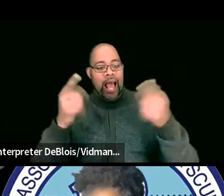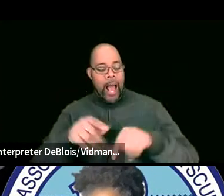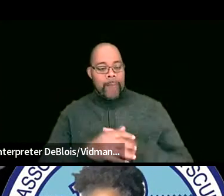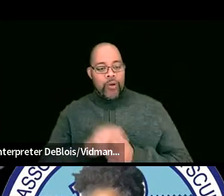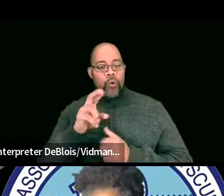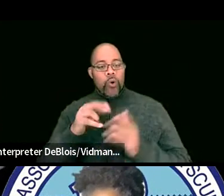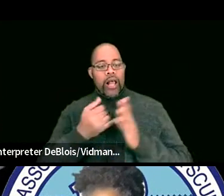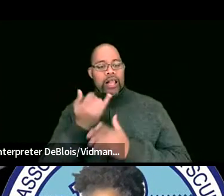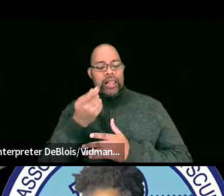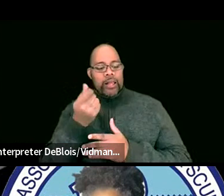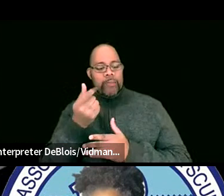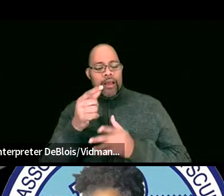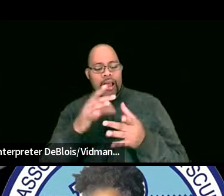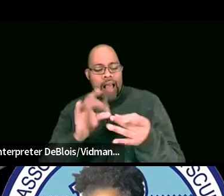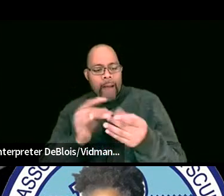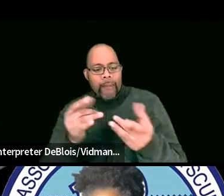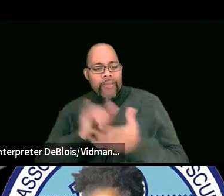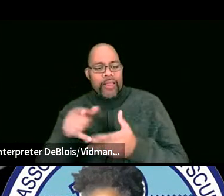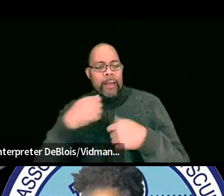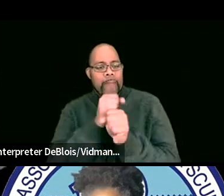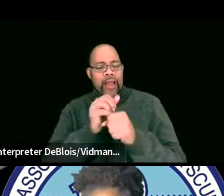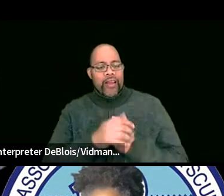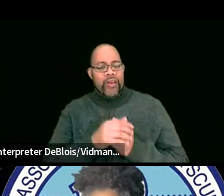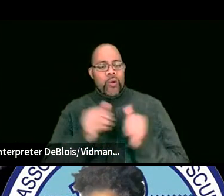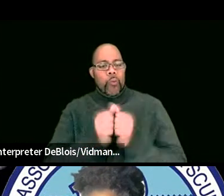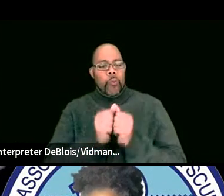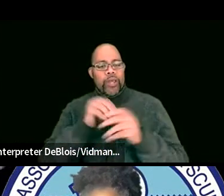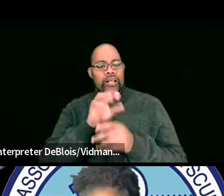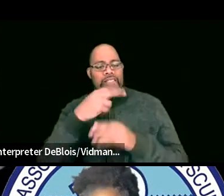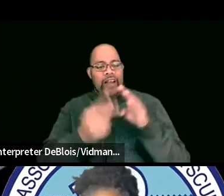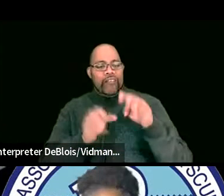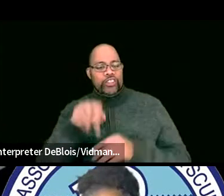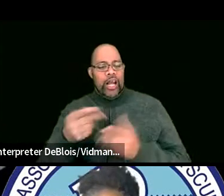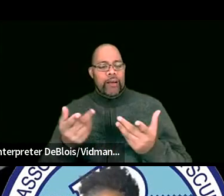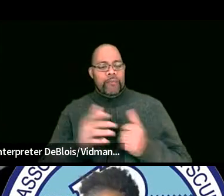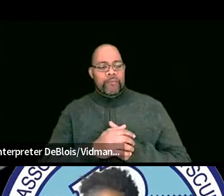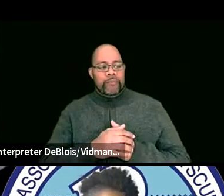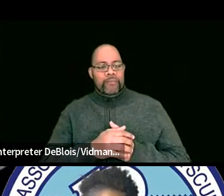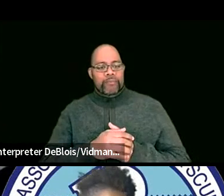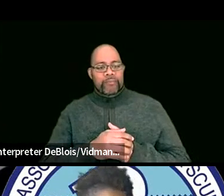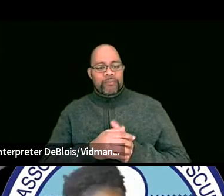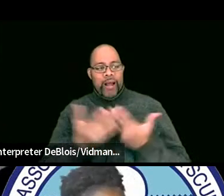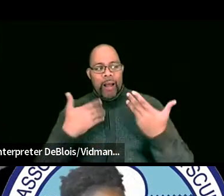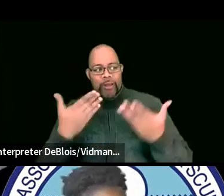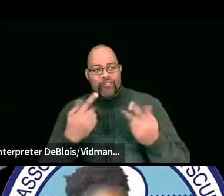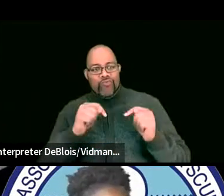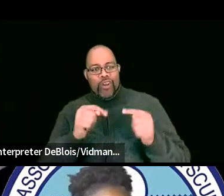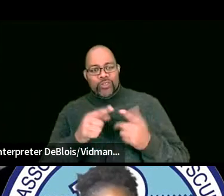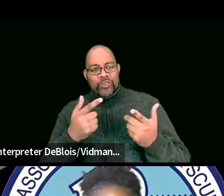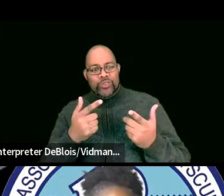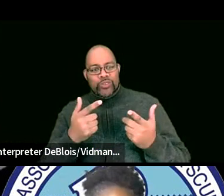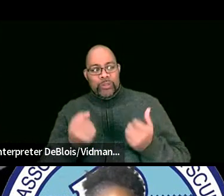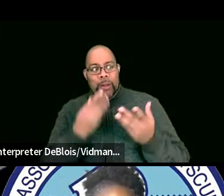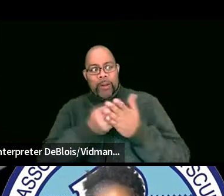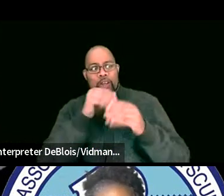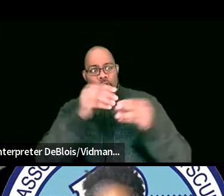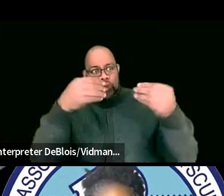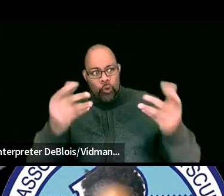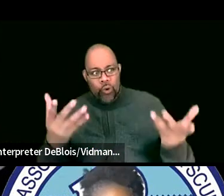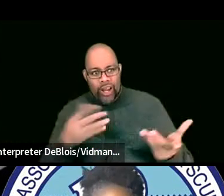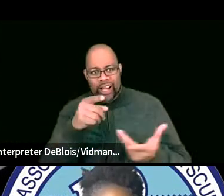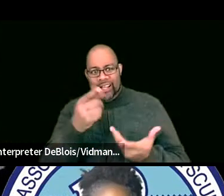or just little comments that they make within the dive shop, it's like, I'm just here, I'm trying to, you know, spend money in your store, and